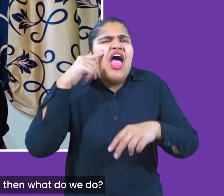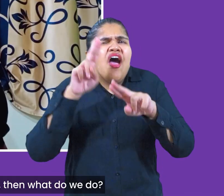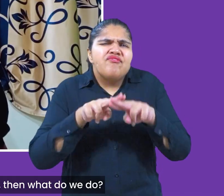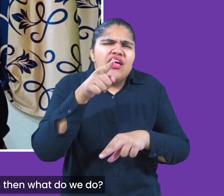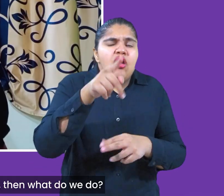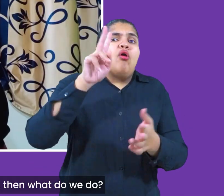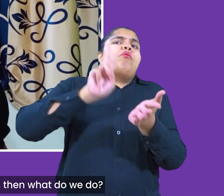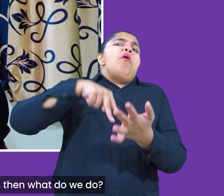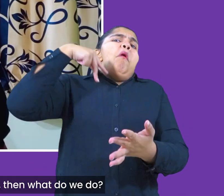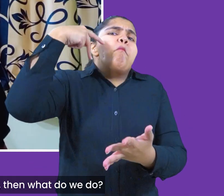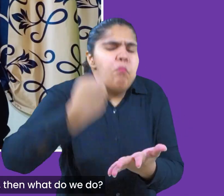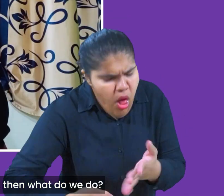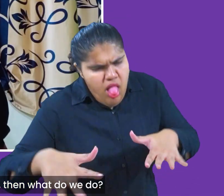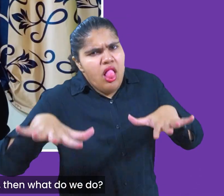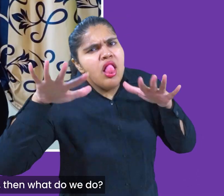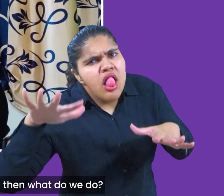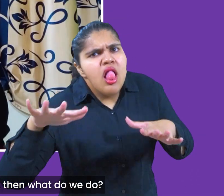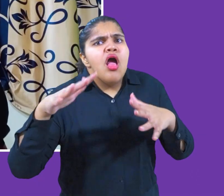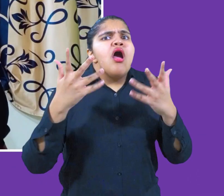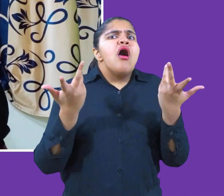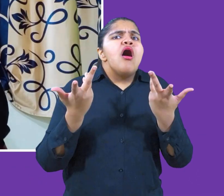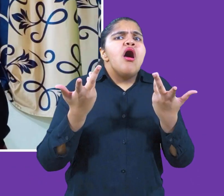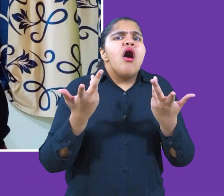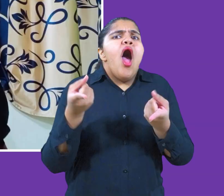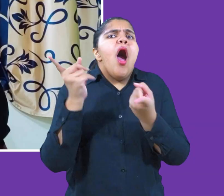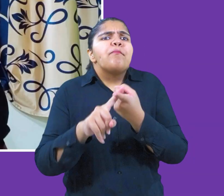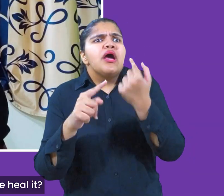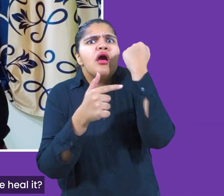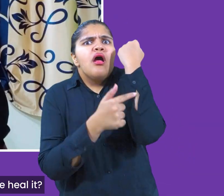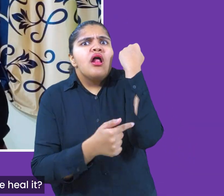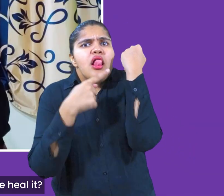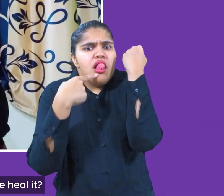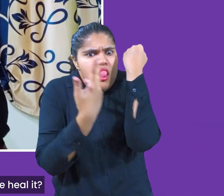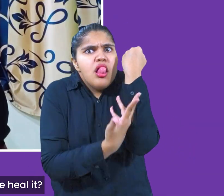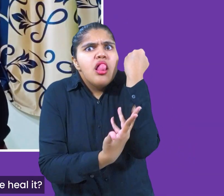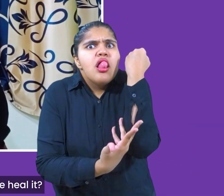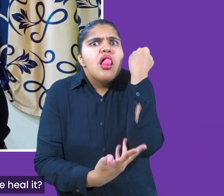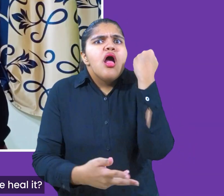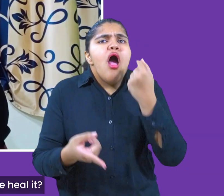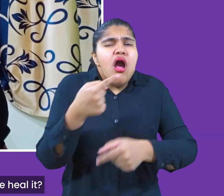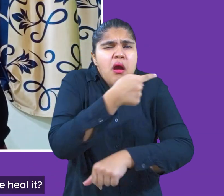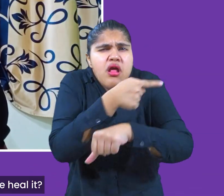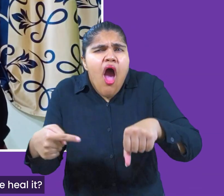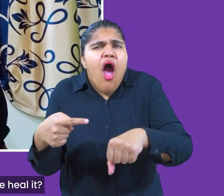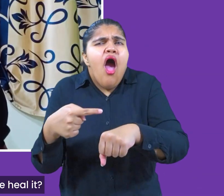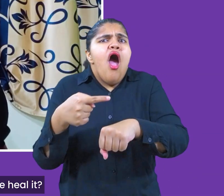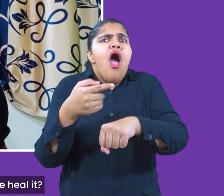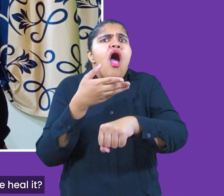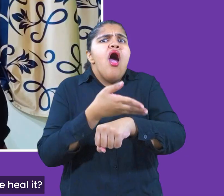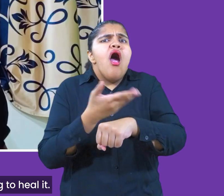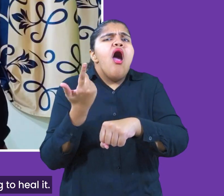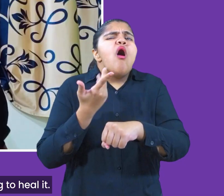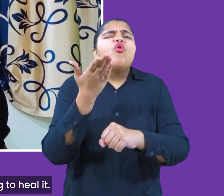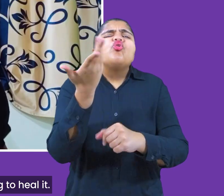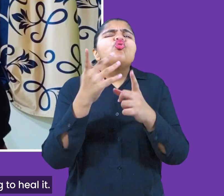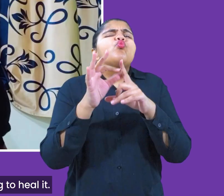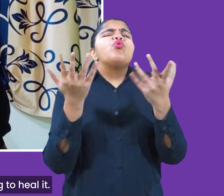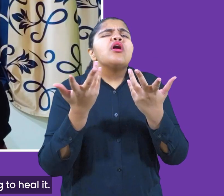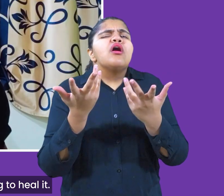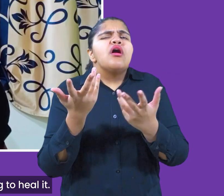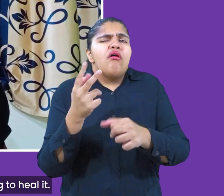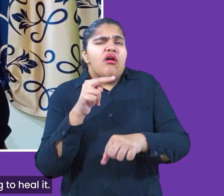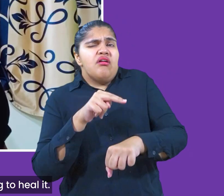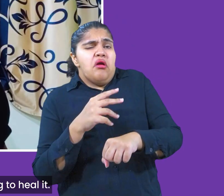cut or a wound, then what do we do? Do we let it be or do we heal it? Or else we